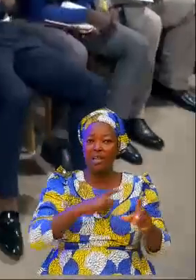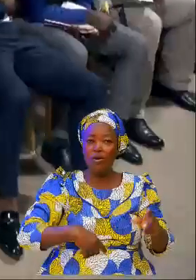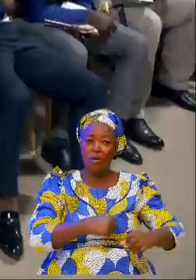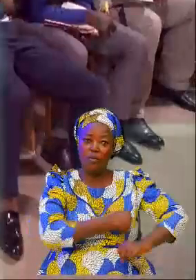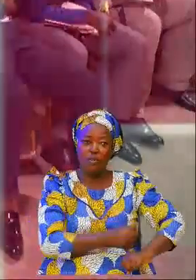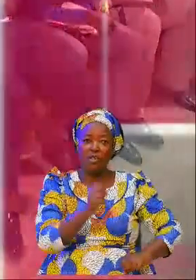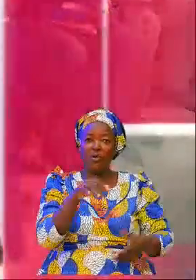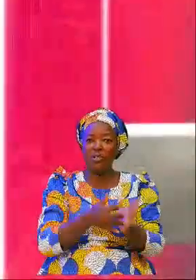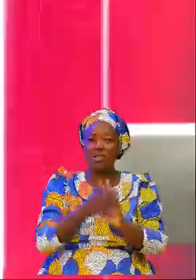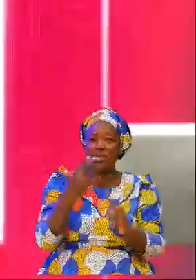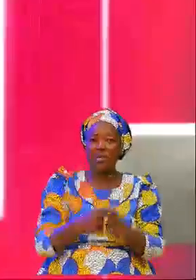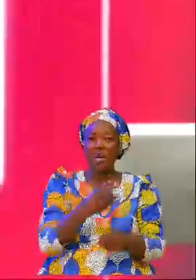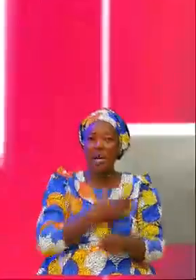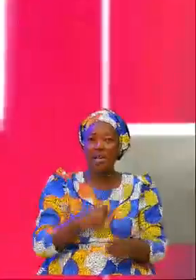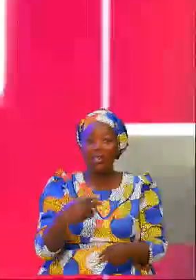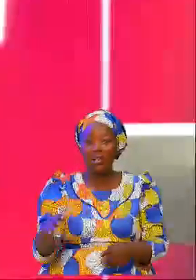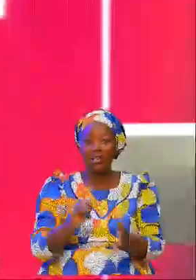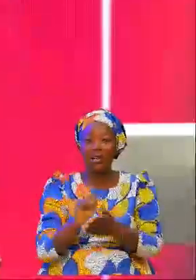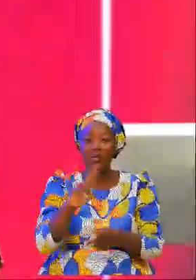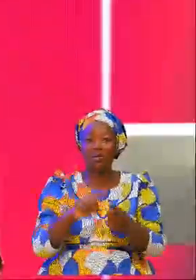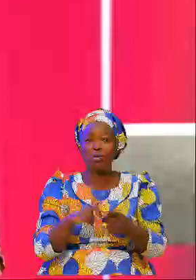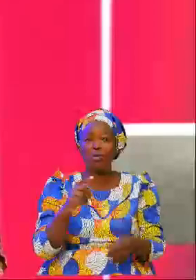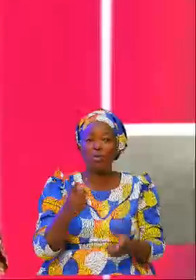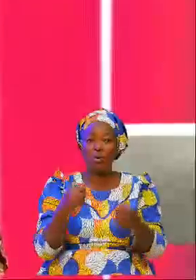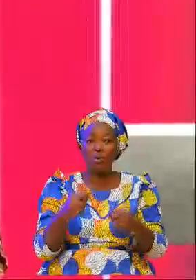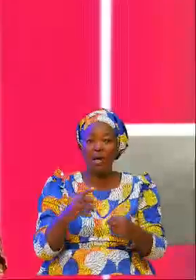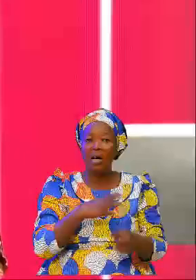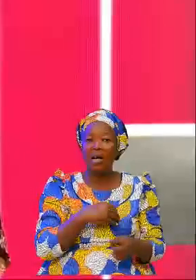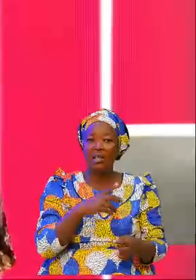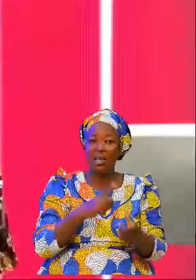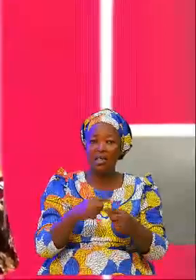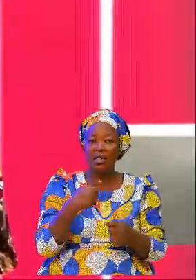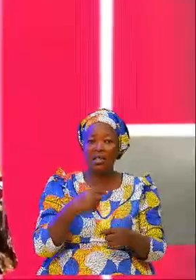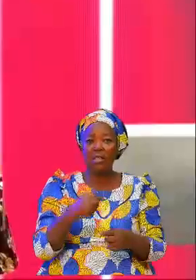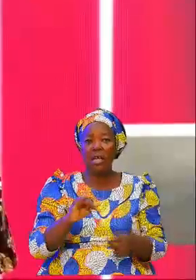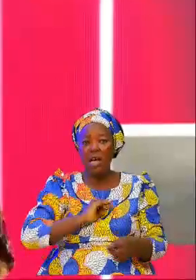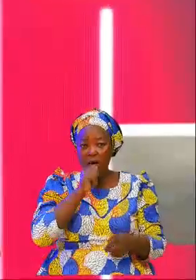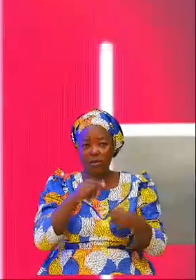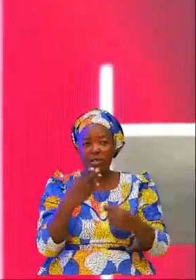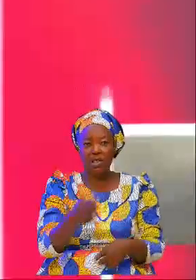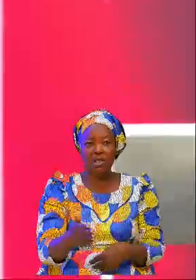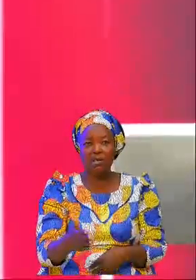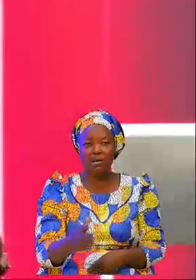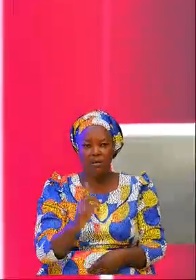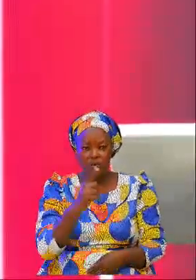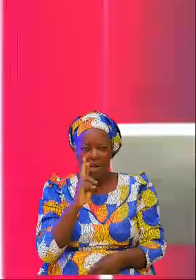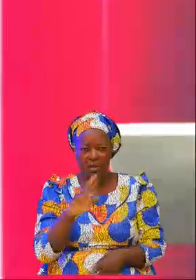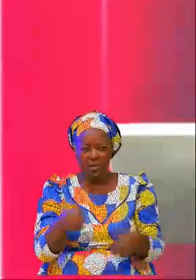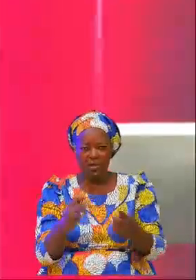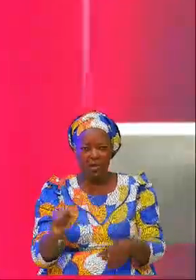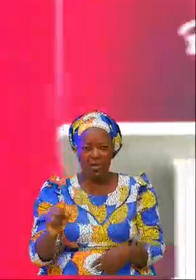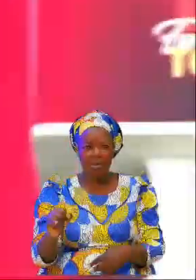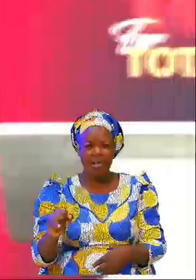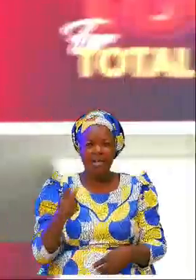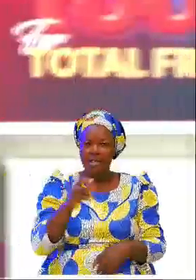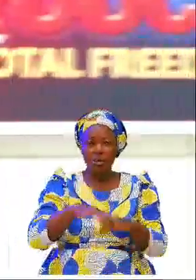The Lord shields you, and the Lord protects you. And the seed that used to come and say, I